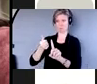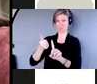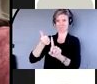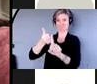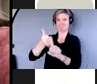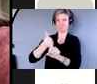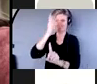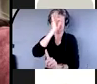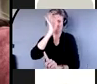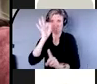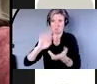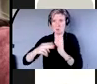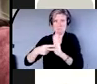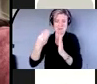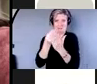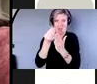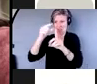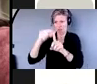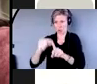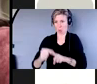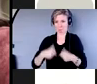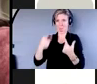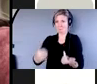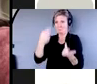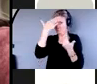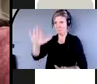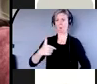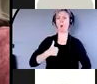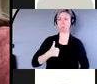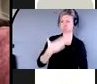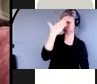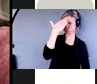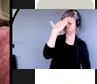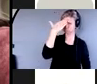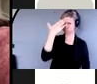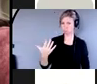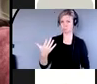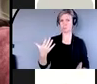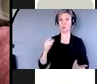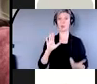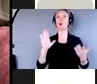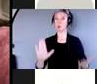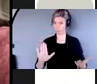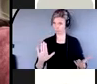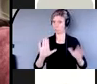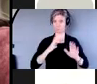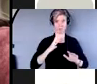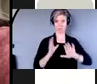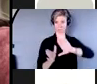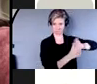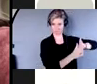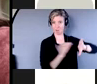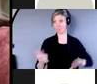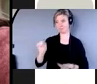person incapable. It's where they're at. If they used to understand basic financial concepts and now that's changed, then